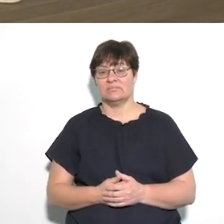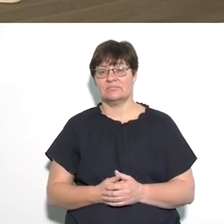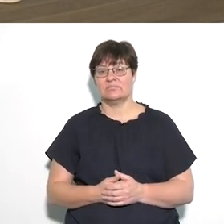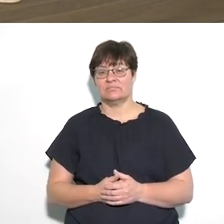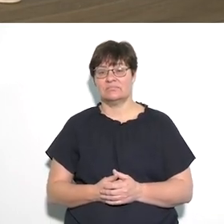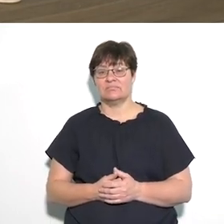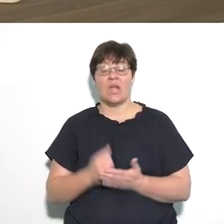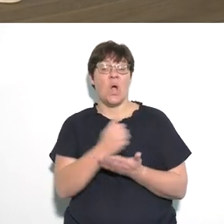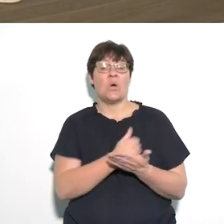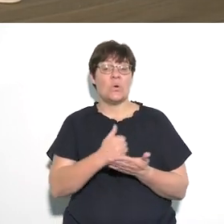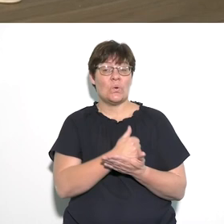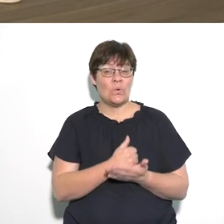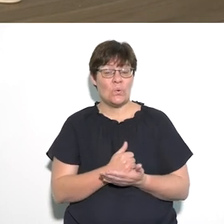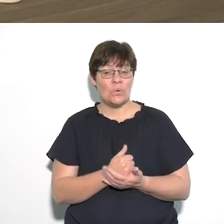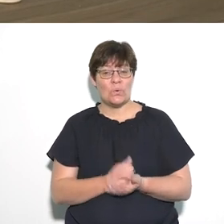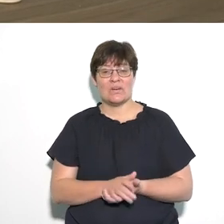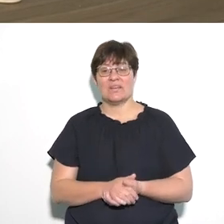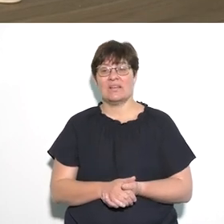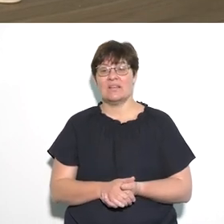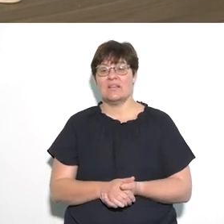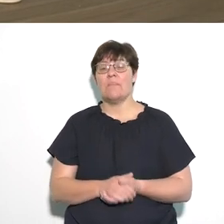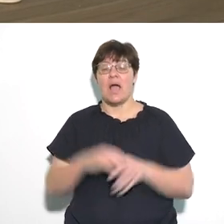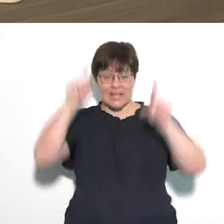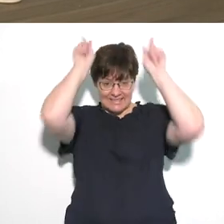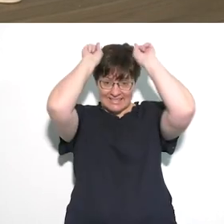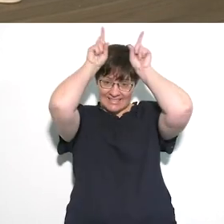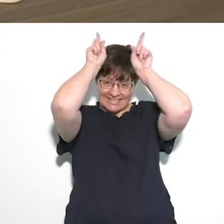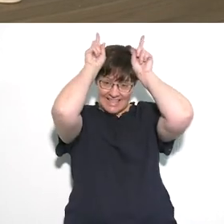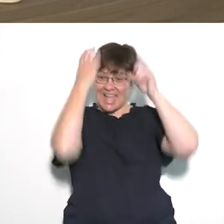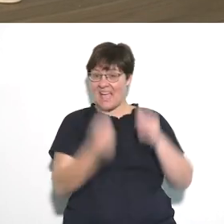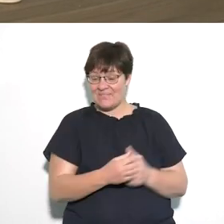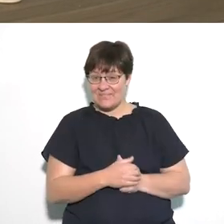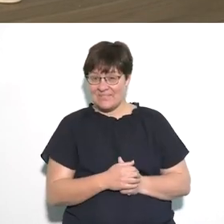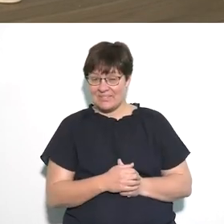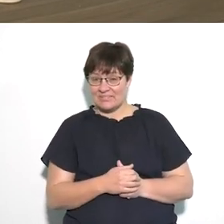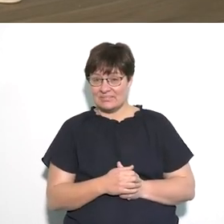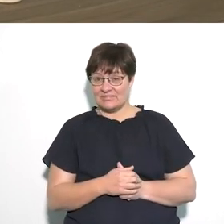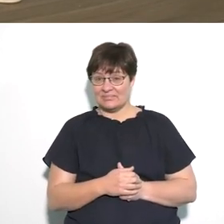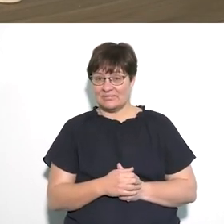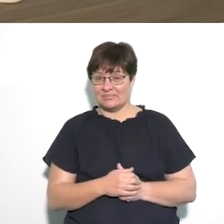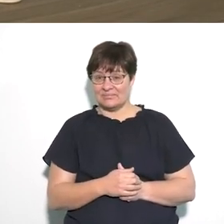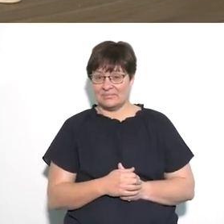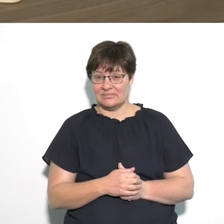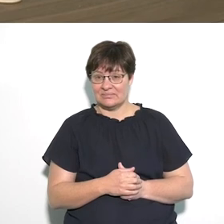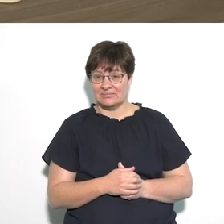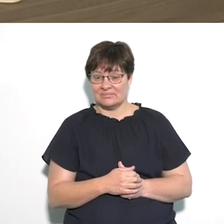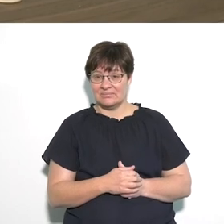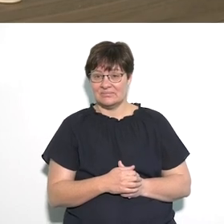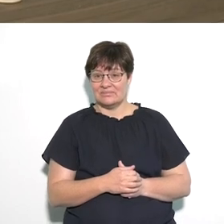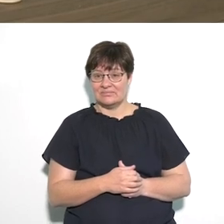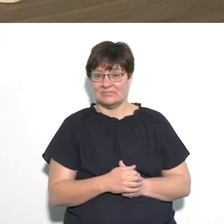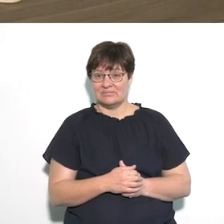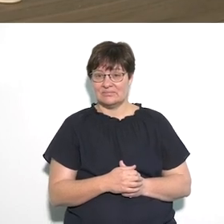And then I'm going to put some glue here at the back so that my bee has some antenna. Here we go, busy